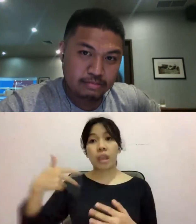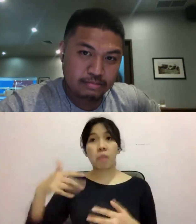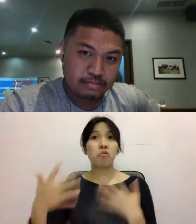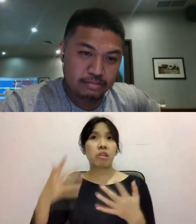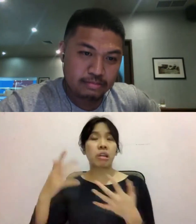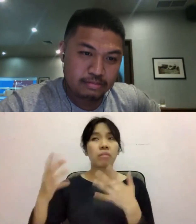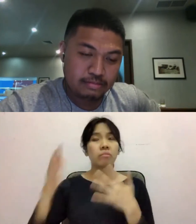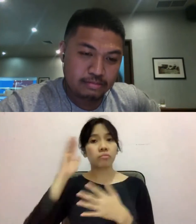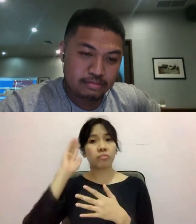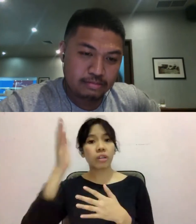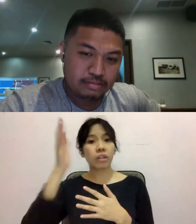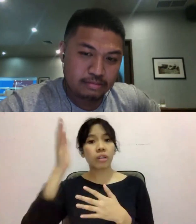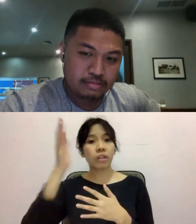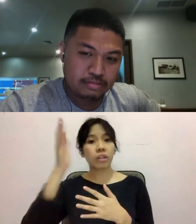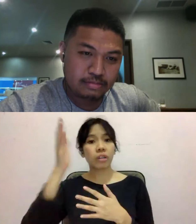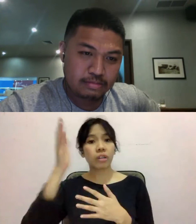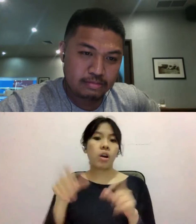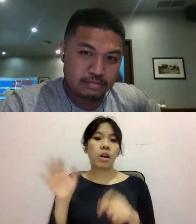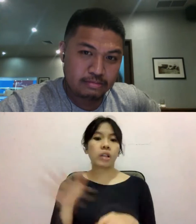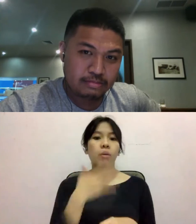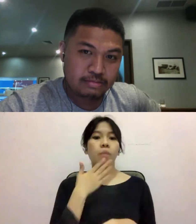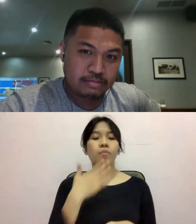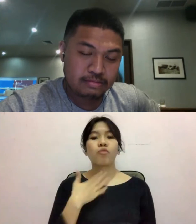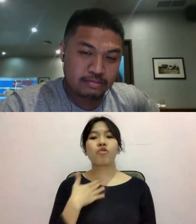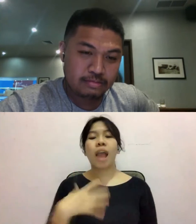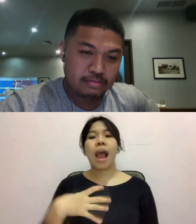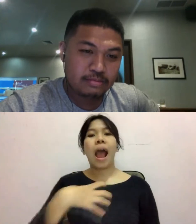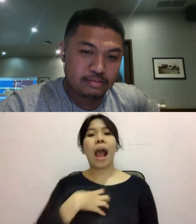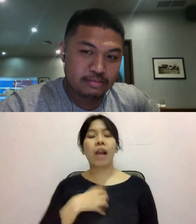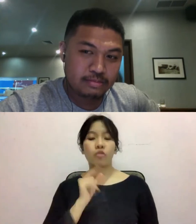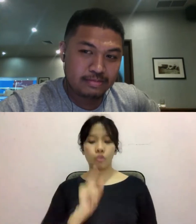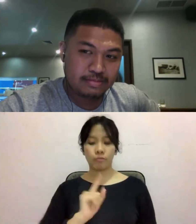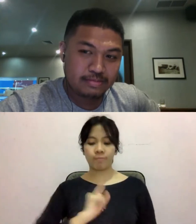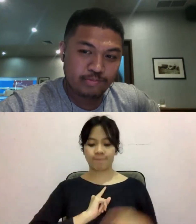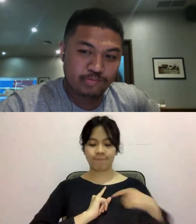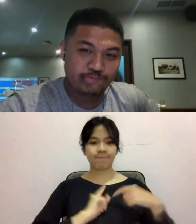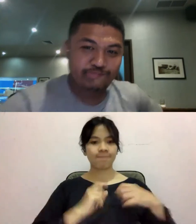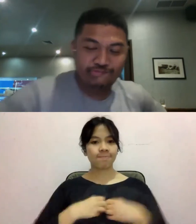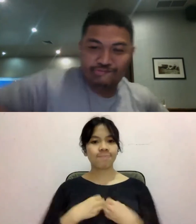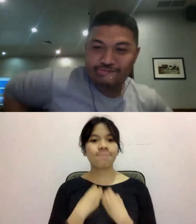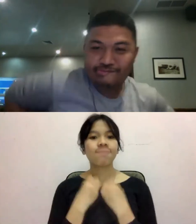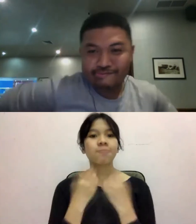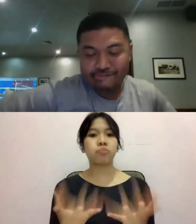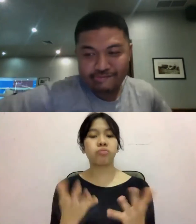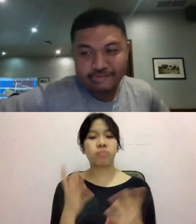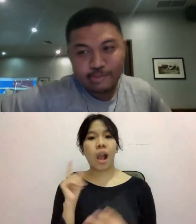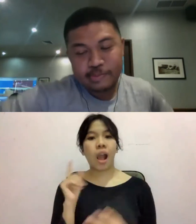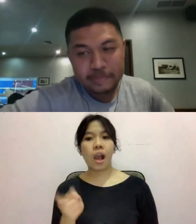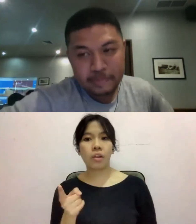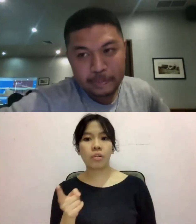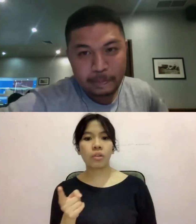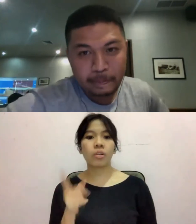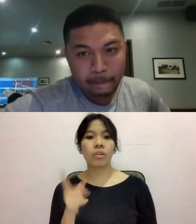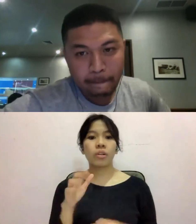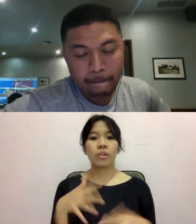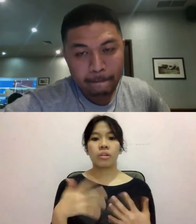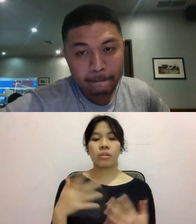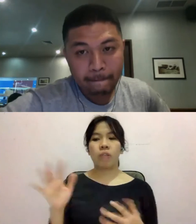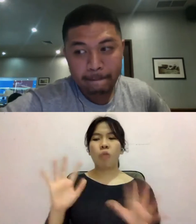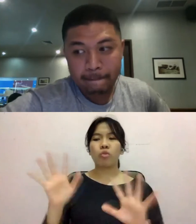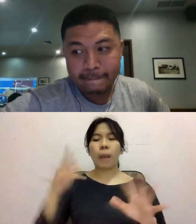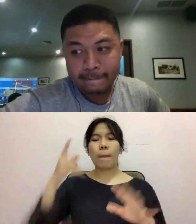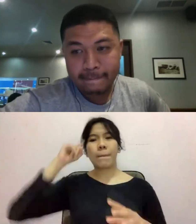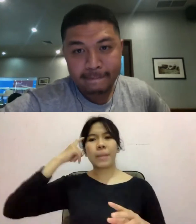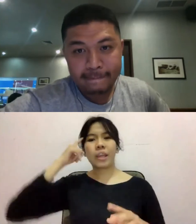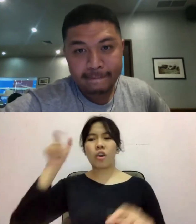should have the right to express themselves freely, as long as not infiltrating other people's personal